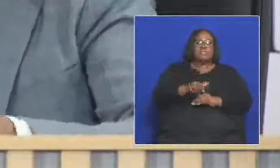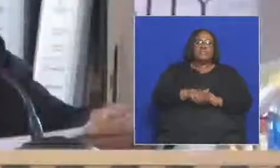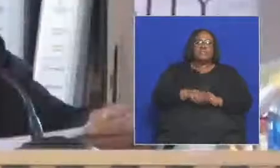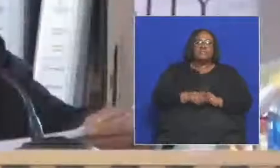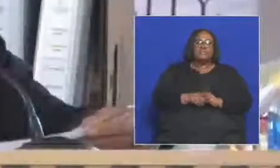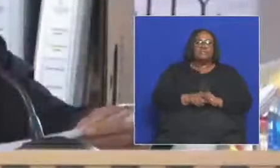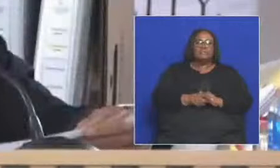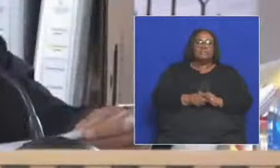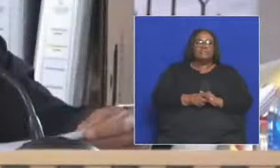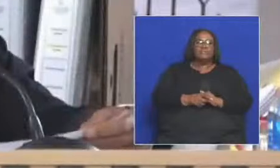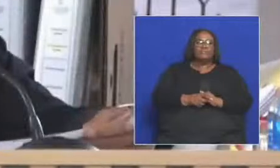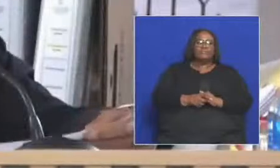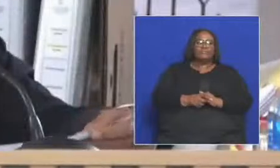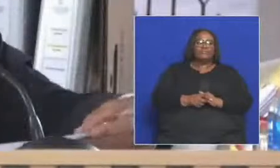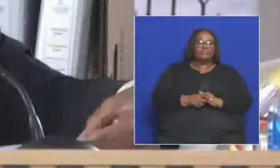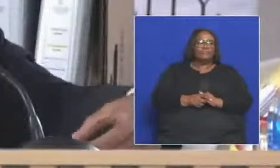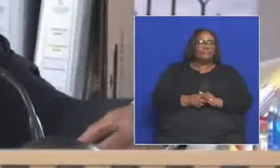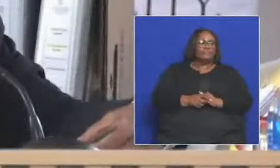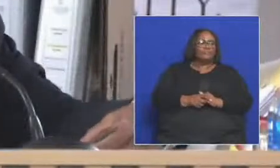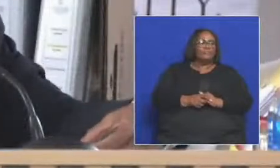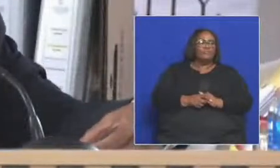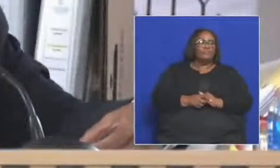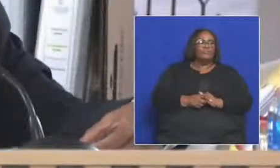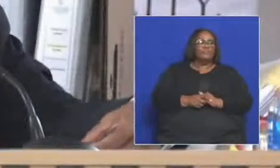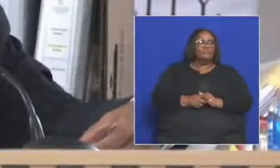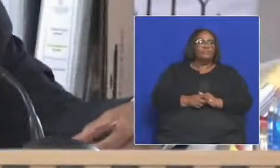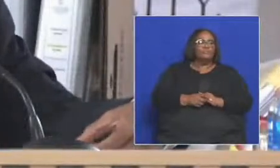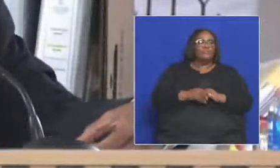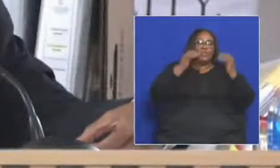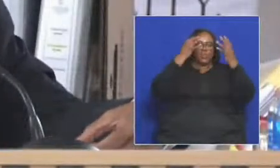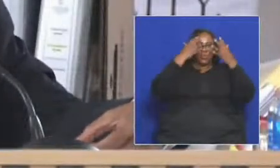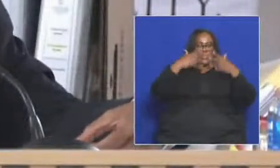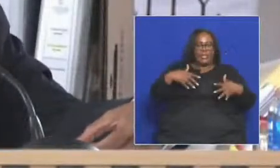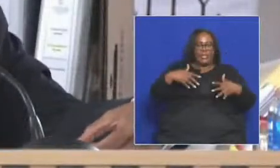titled Wedding Package 2022.